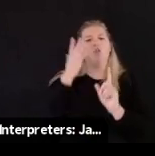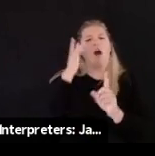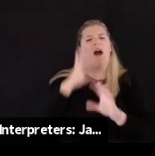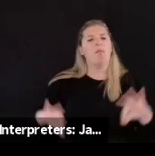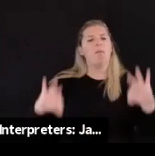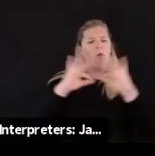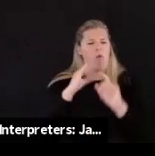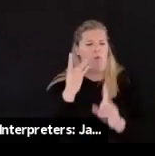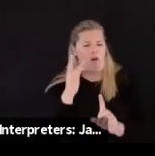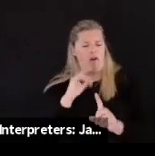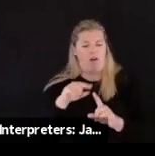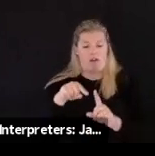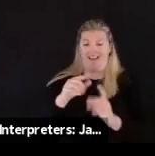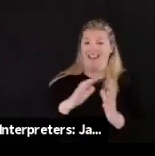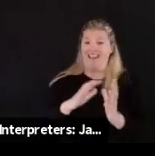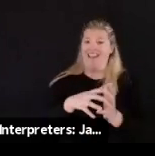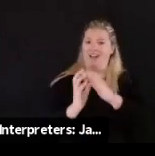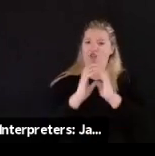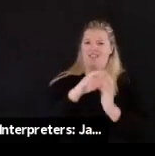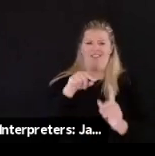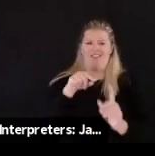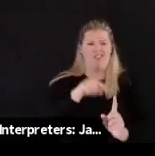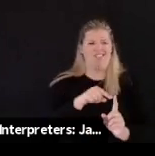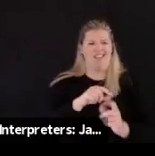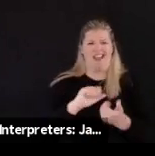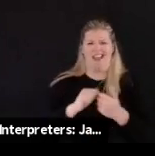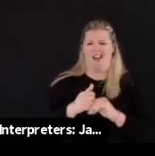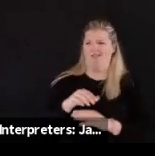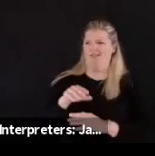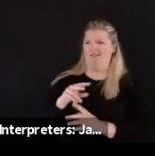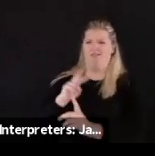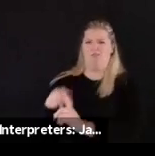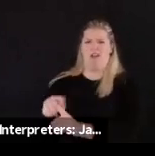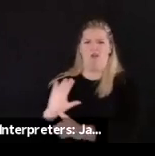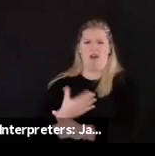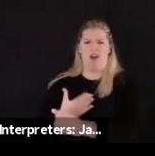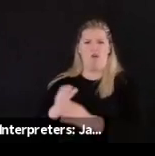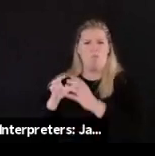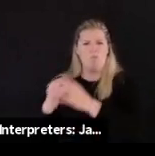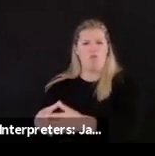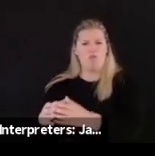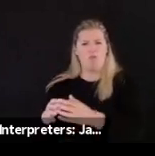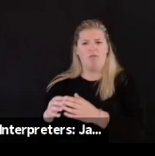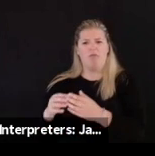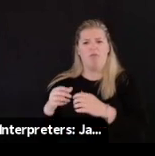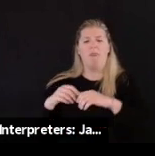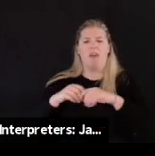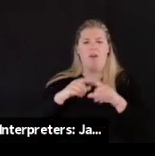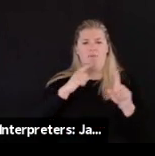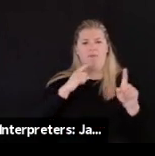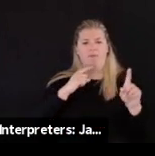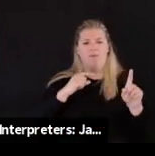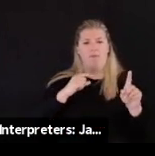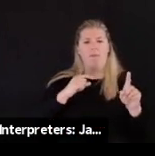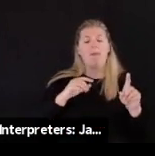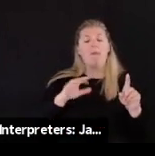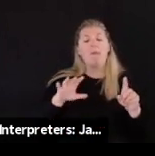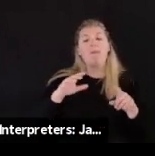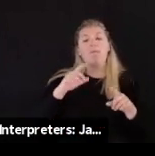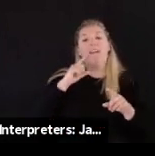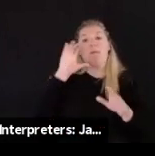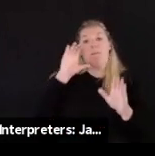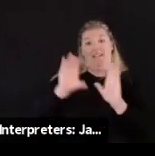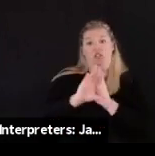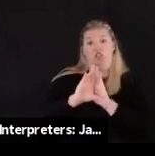what intersections have to do with our movement to eradicate and eliminate sexual abuse. But the images, as I